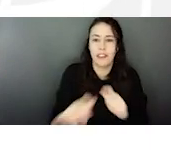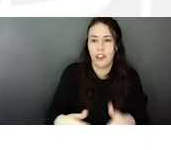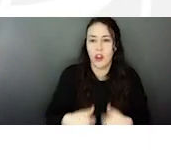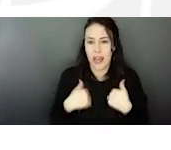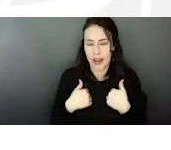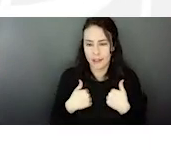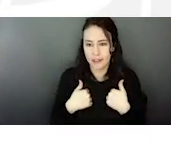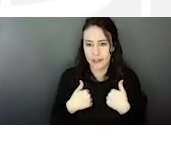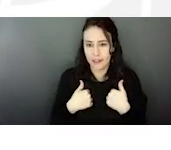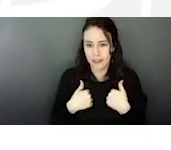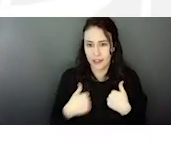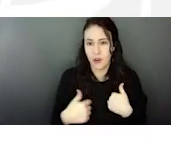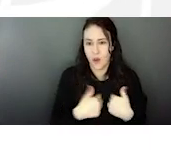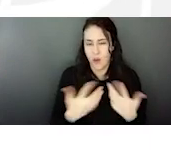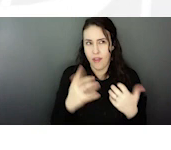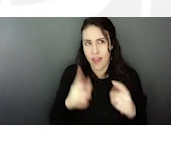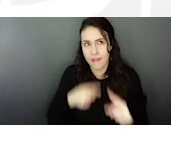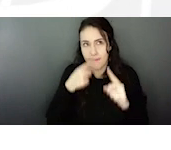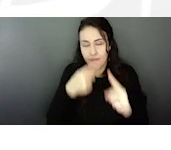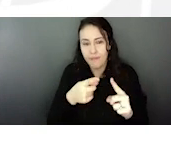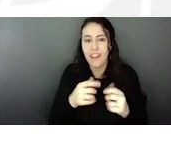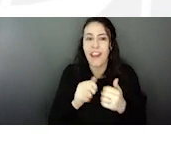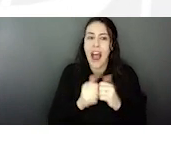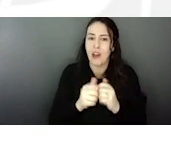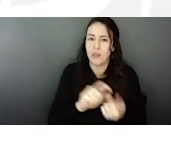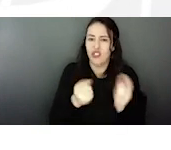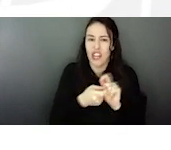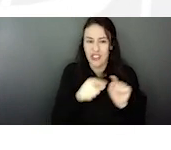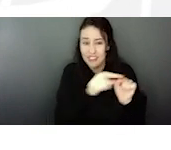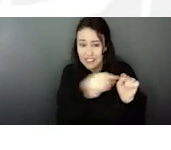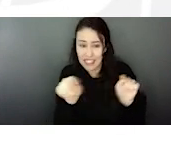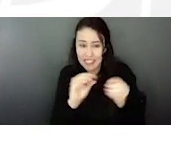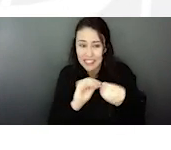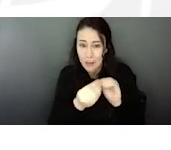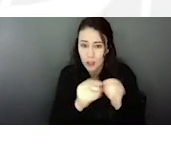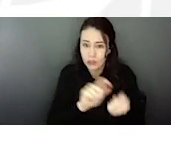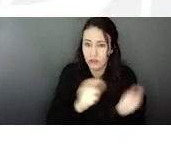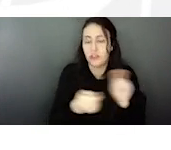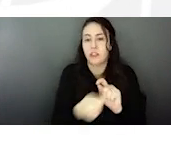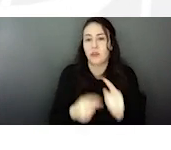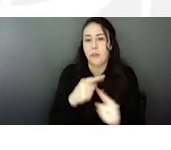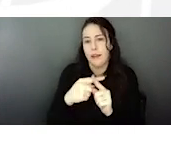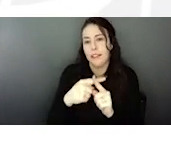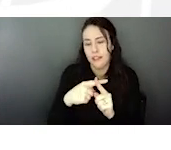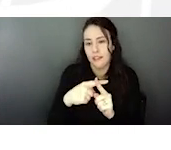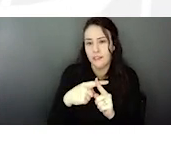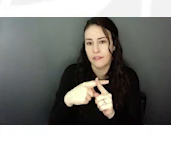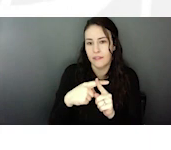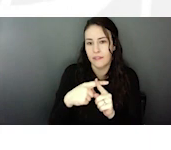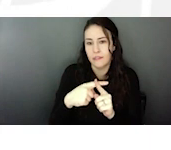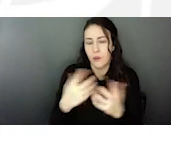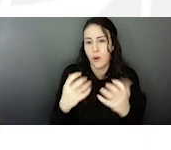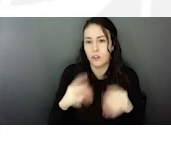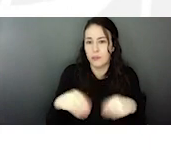How do we get to the point where we can flip these to all be in the positive and we have the kind of environments that support our students to be